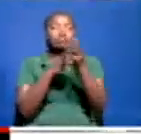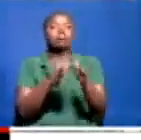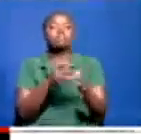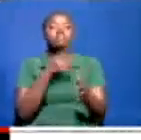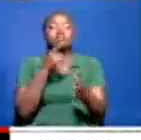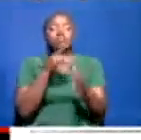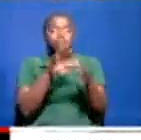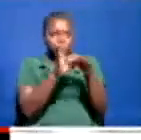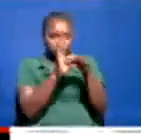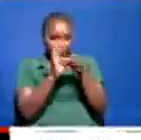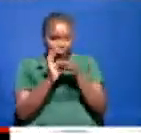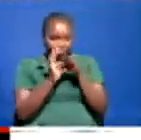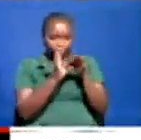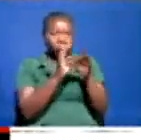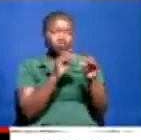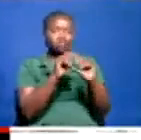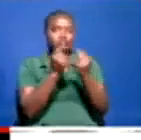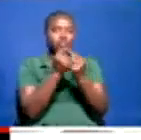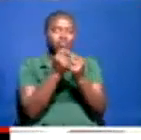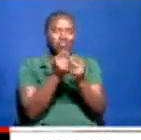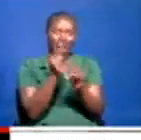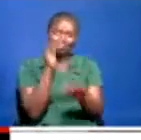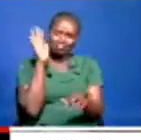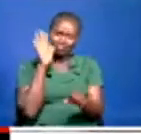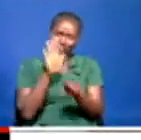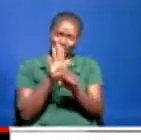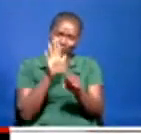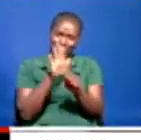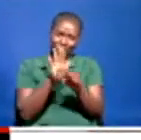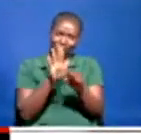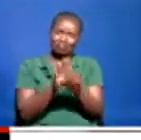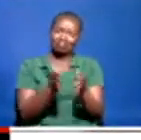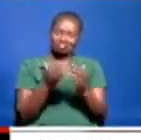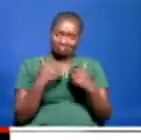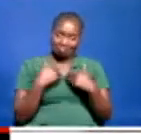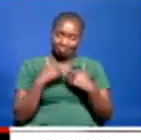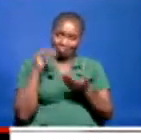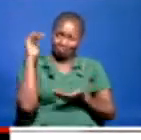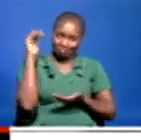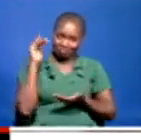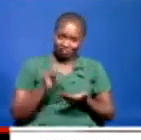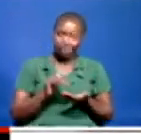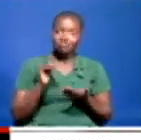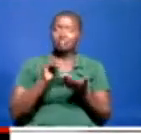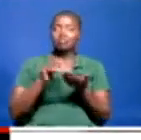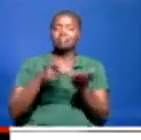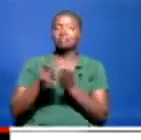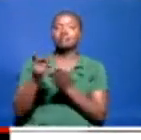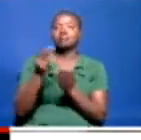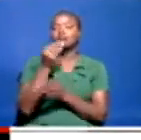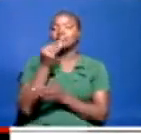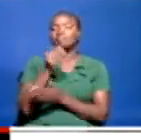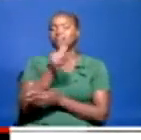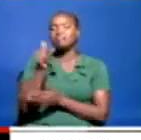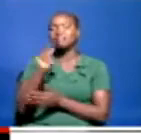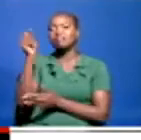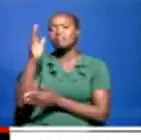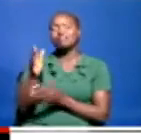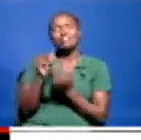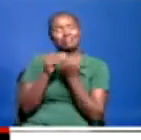team has an elaborate plan to reduce the high prices of food. Wale watu wa Kenya wengine ambao ni